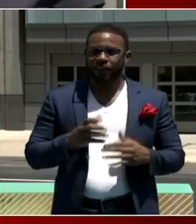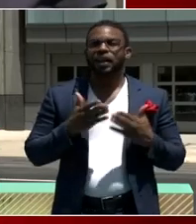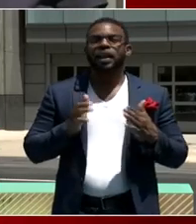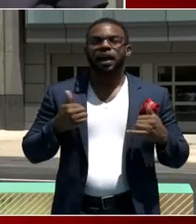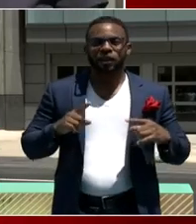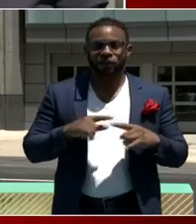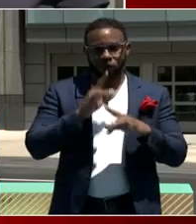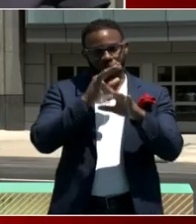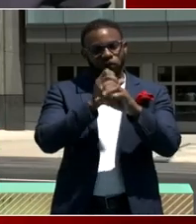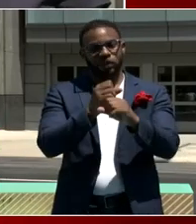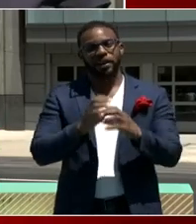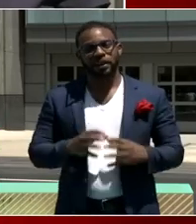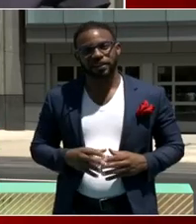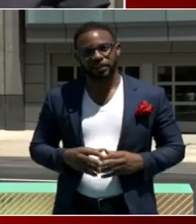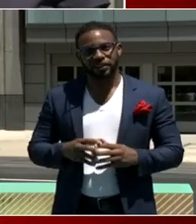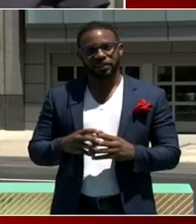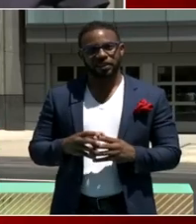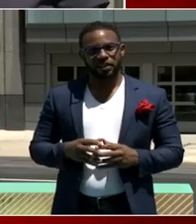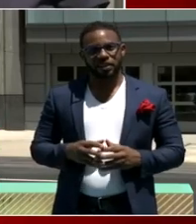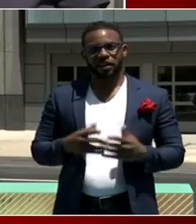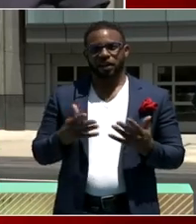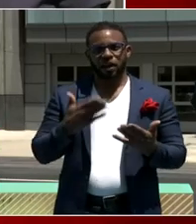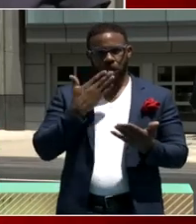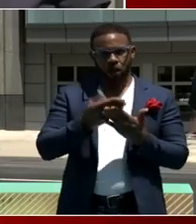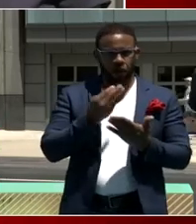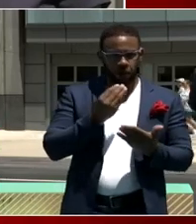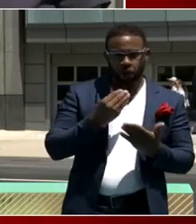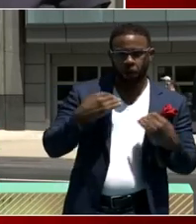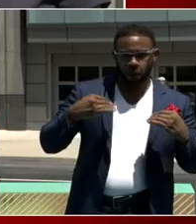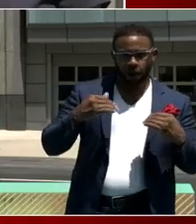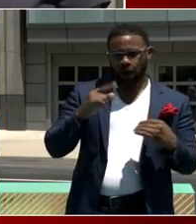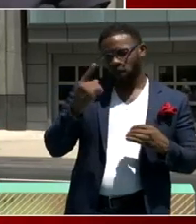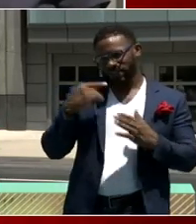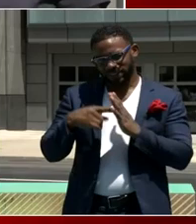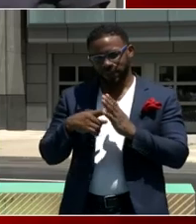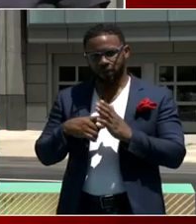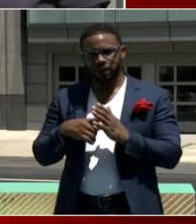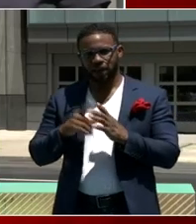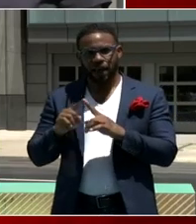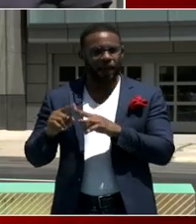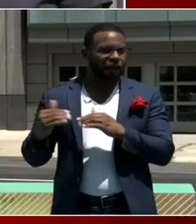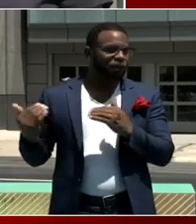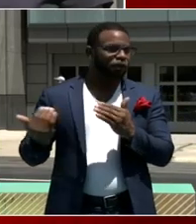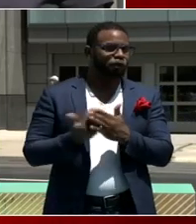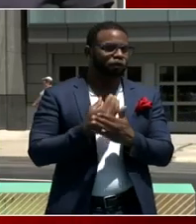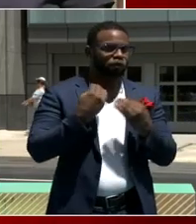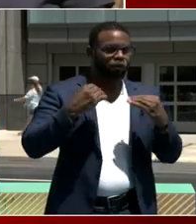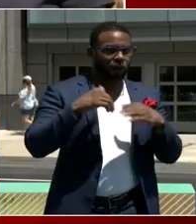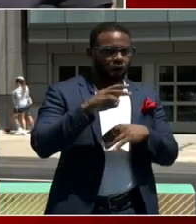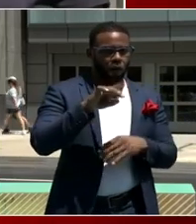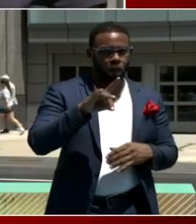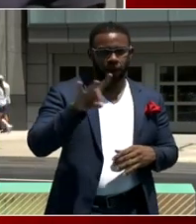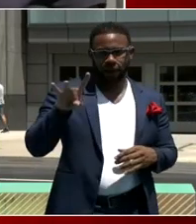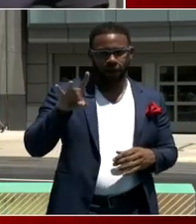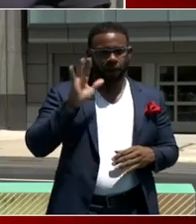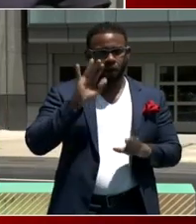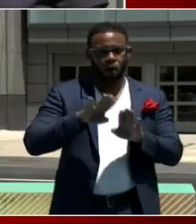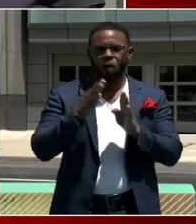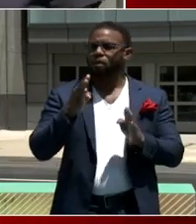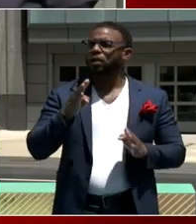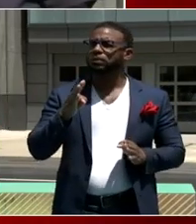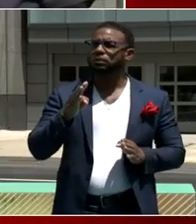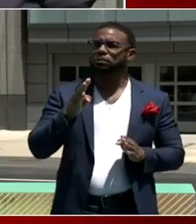allowed us to attract Good Foods Market, as one example, as a new grocer in Ward 8, which will open